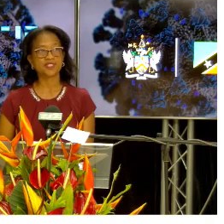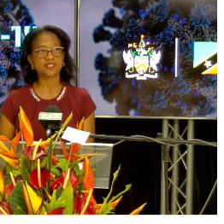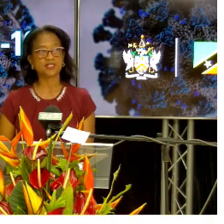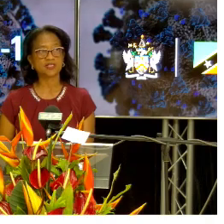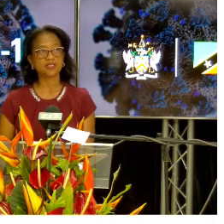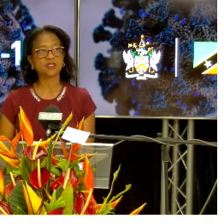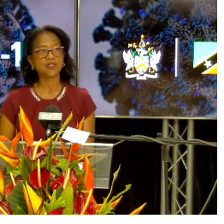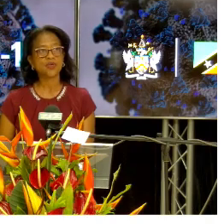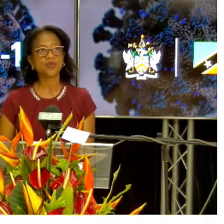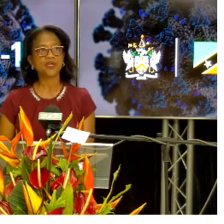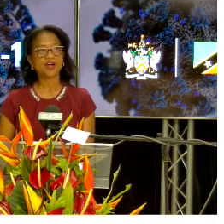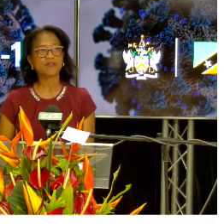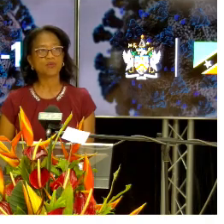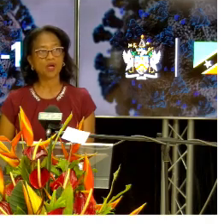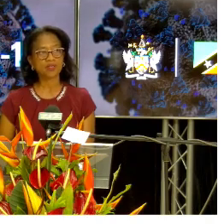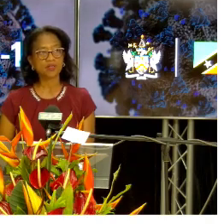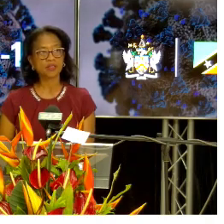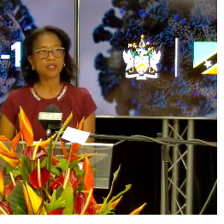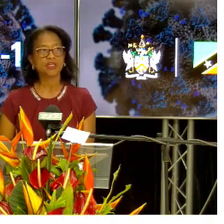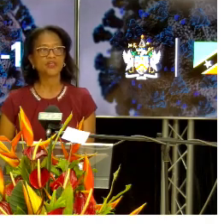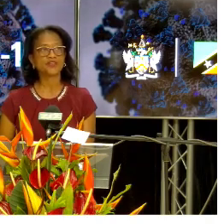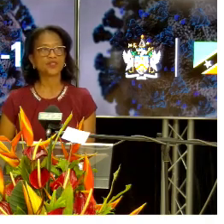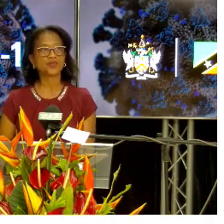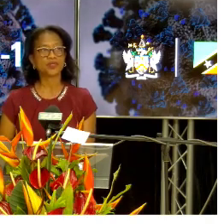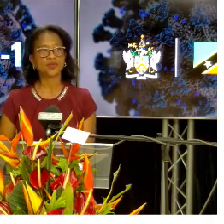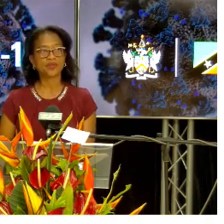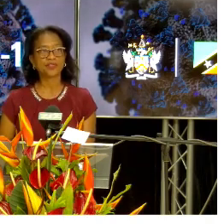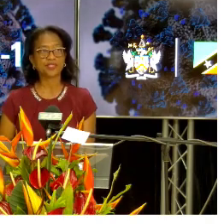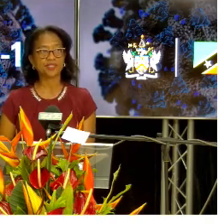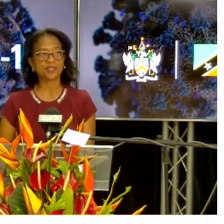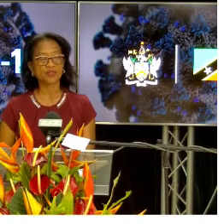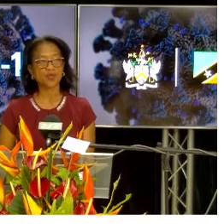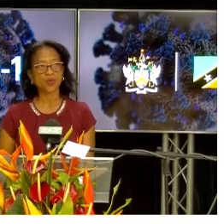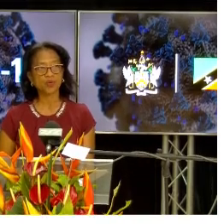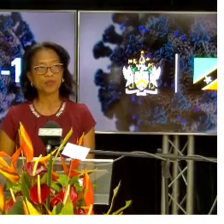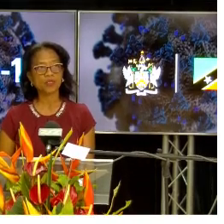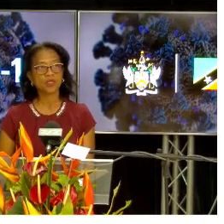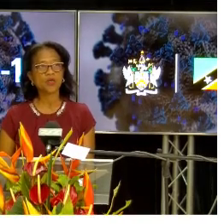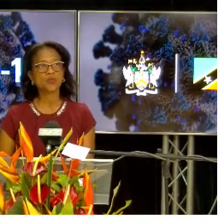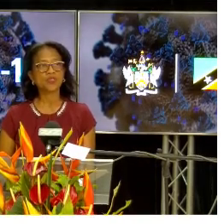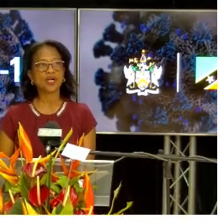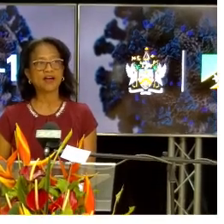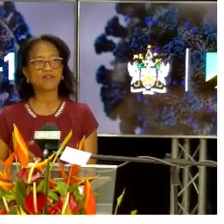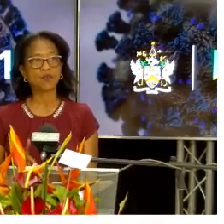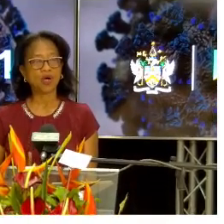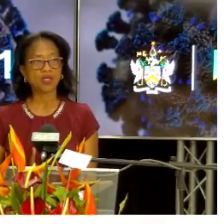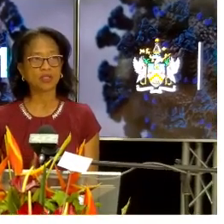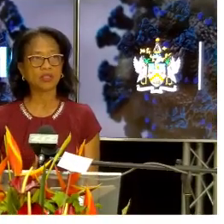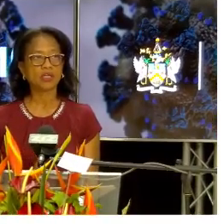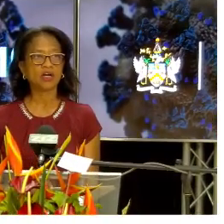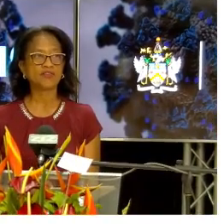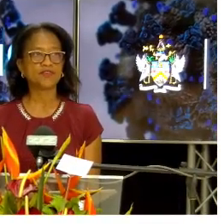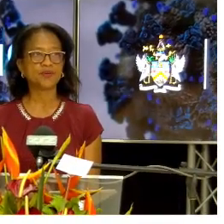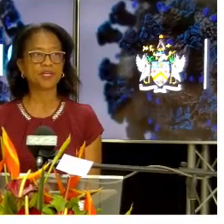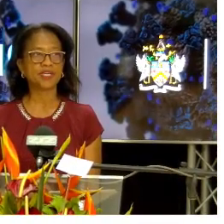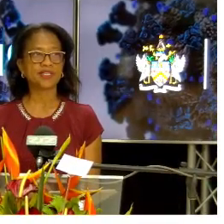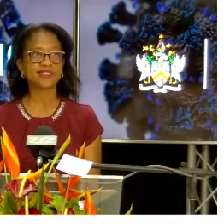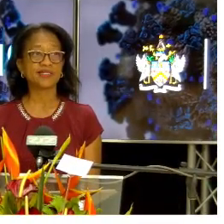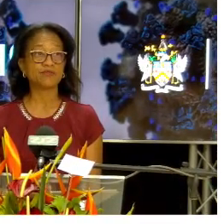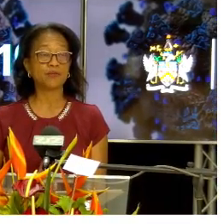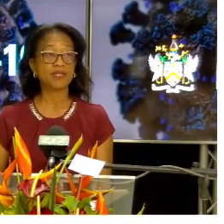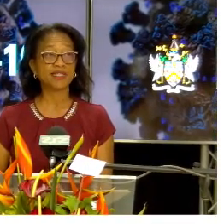government-assigned facility. We have 1 individual quarantined at home. We have 1